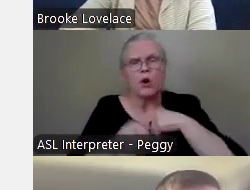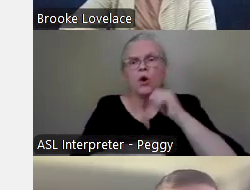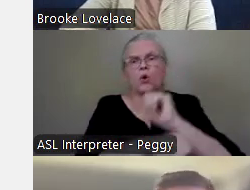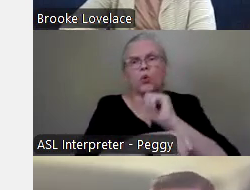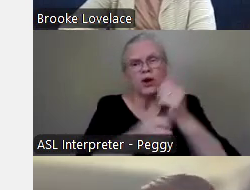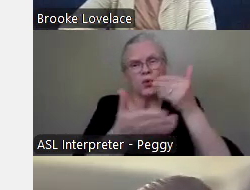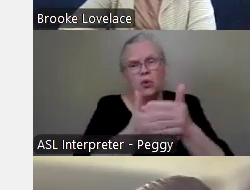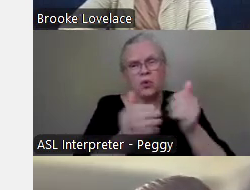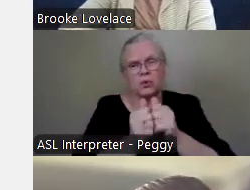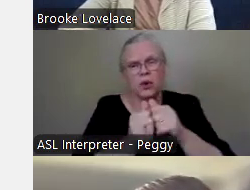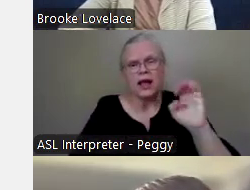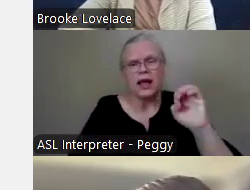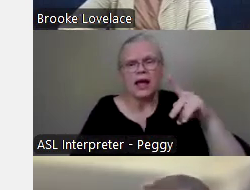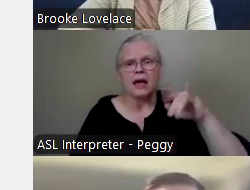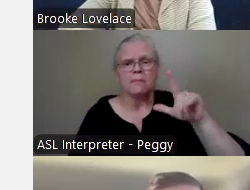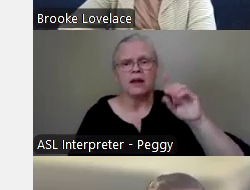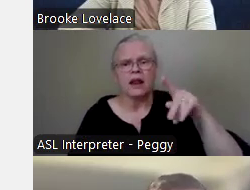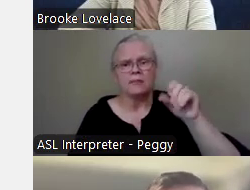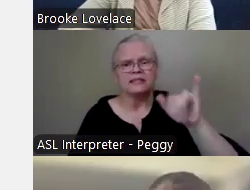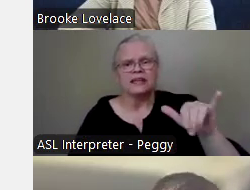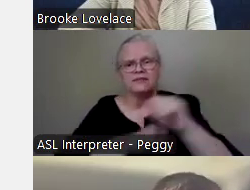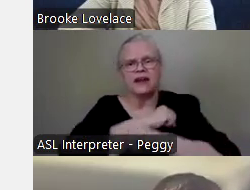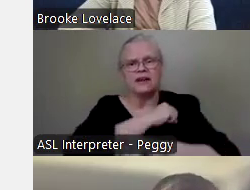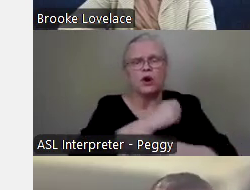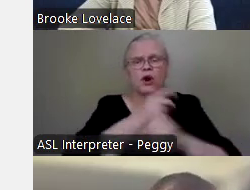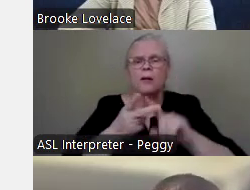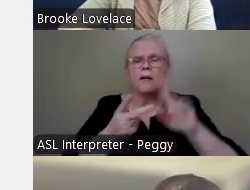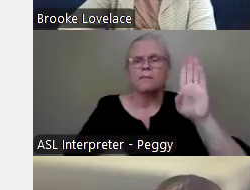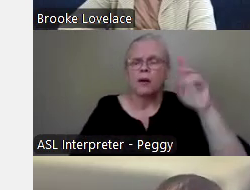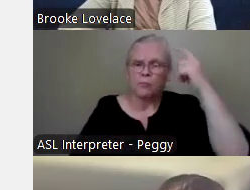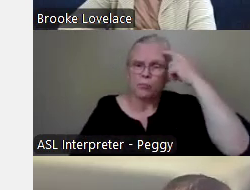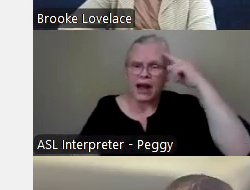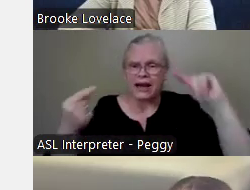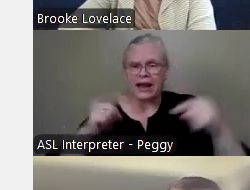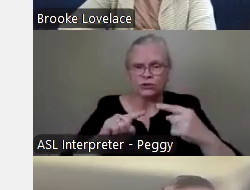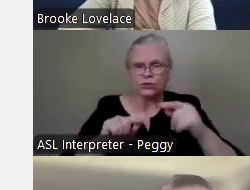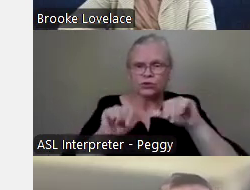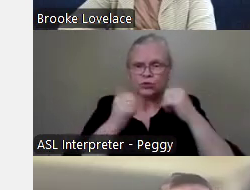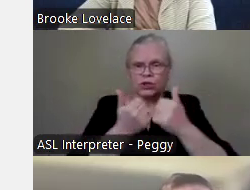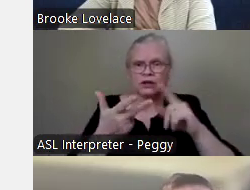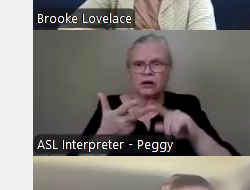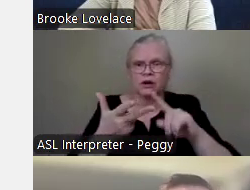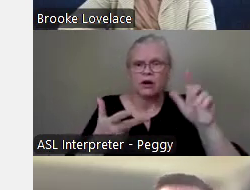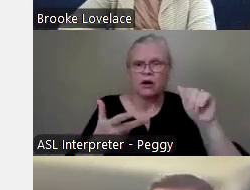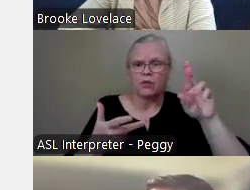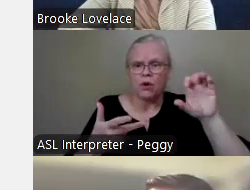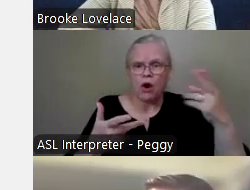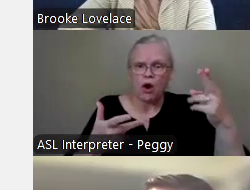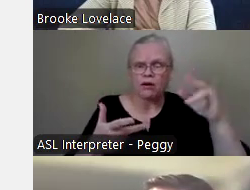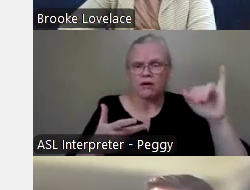pretty closely with the Epilepsy Foundation, with the Brain Injury Association, the ARC of